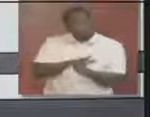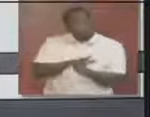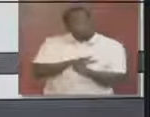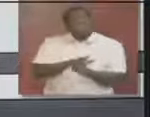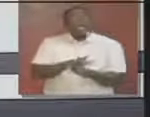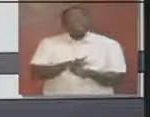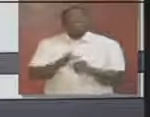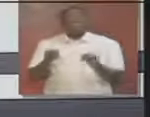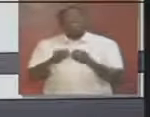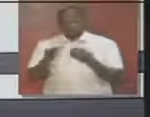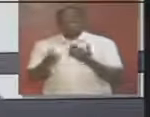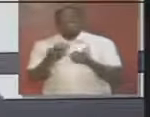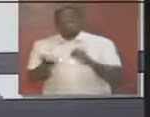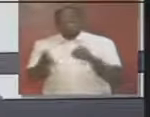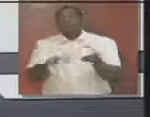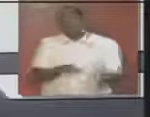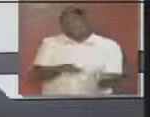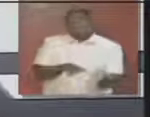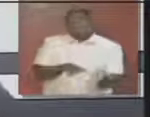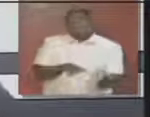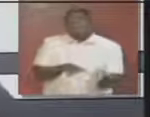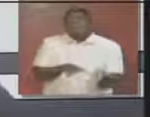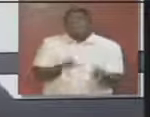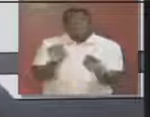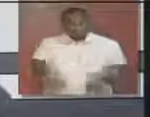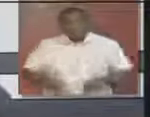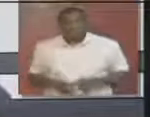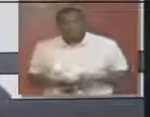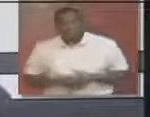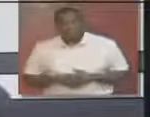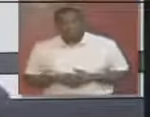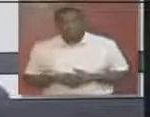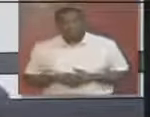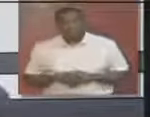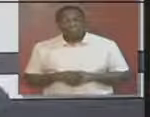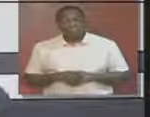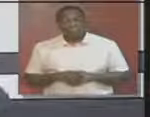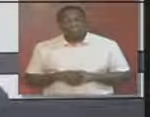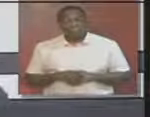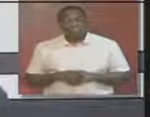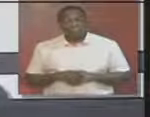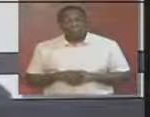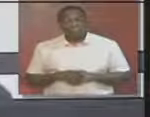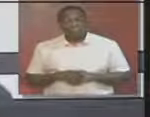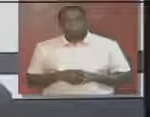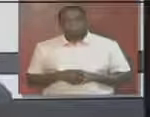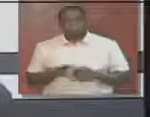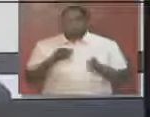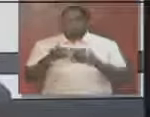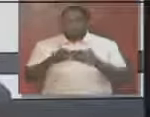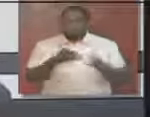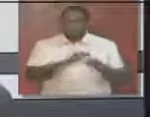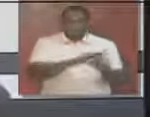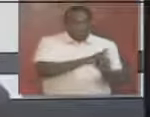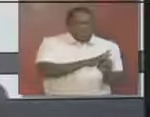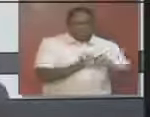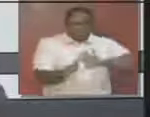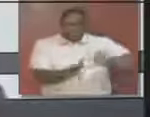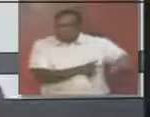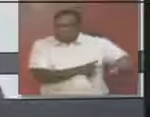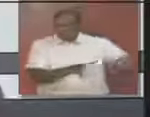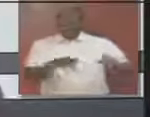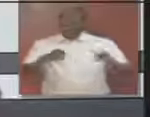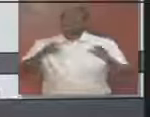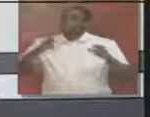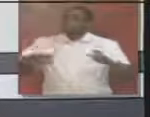50%. But despite COVID, we should all aim to keep within our ideal body weight because of the risk of